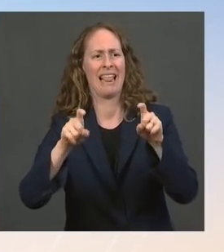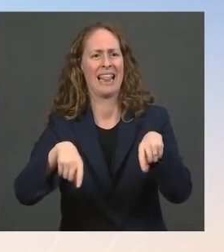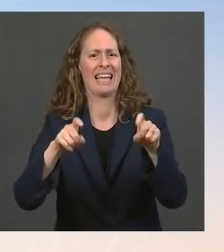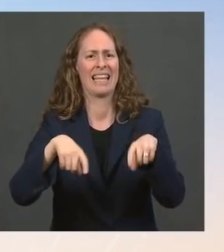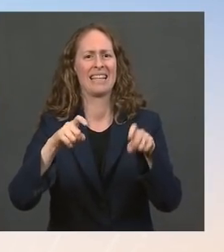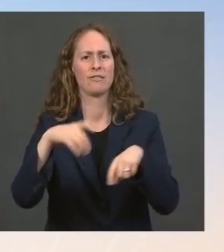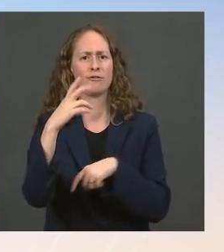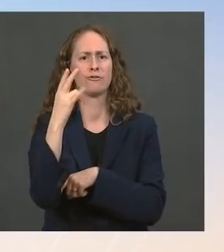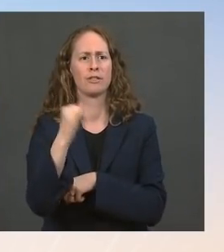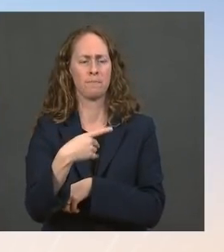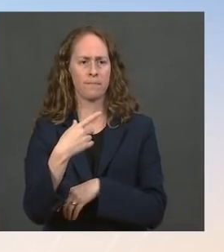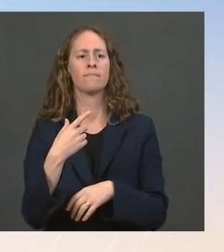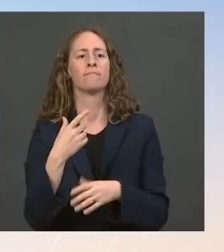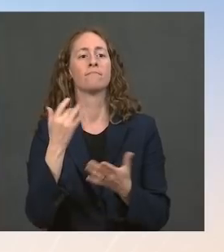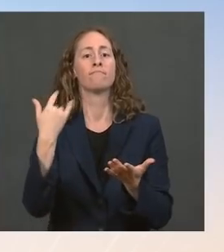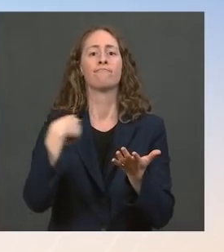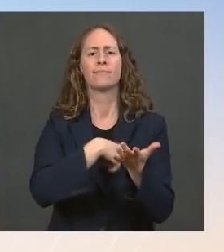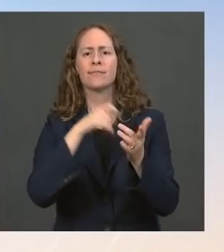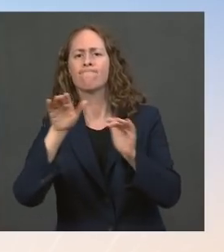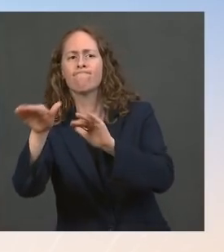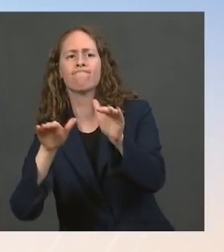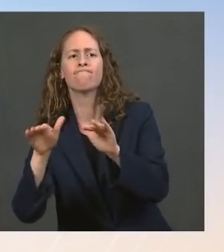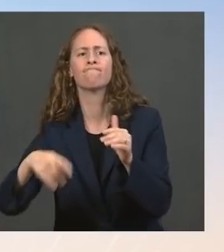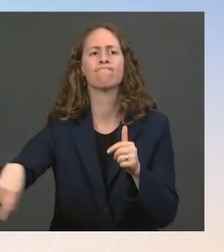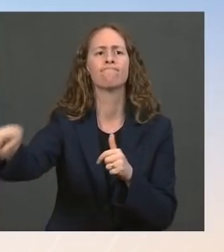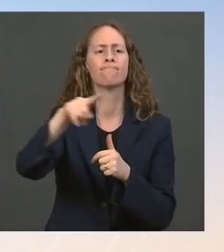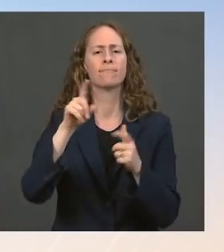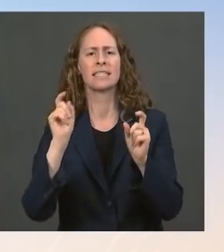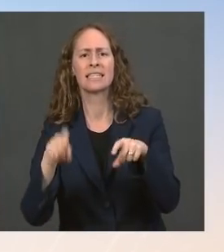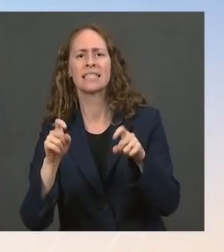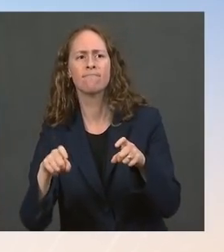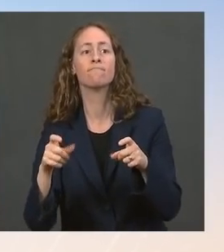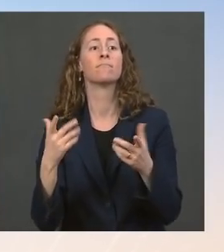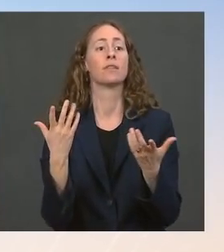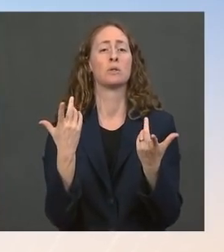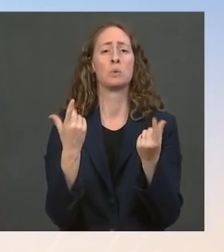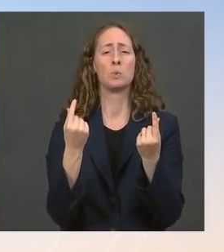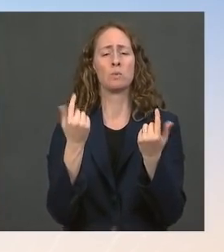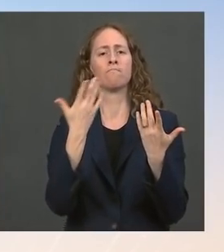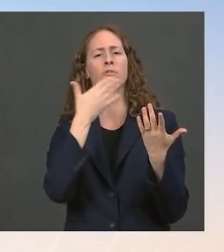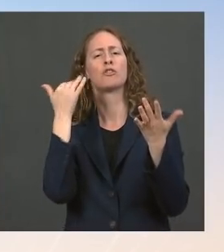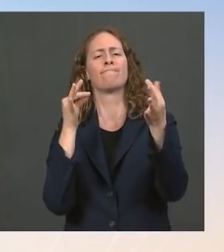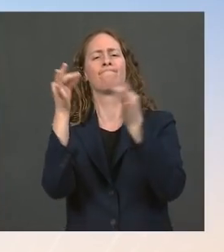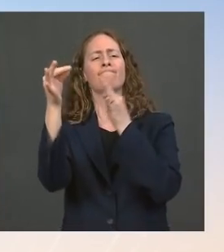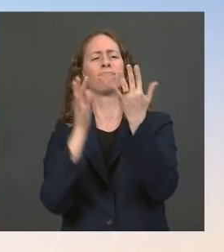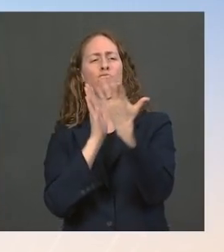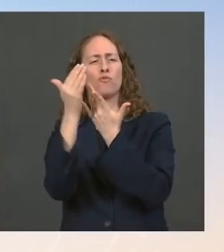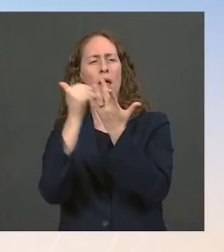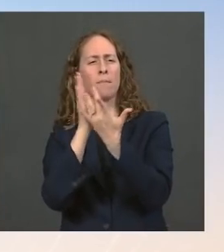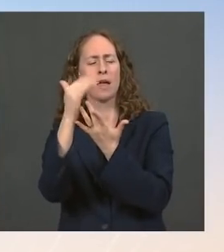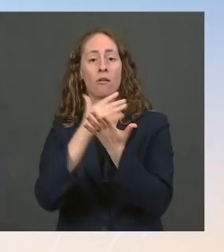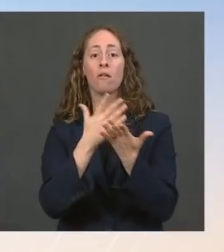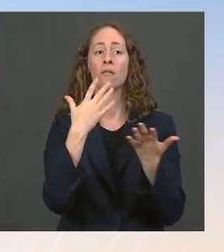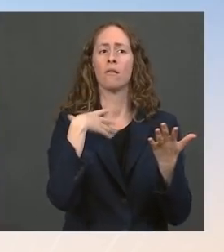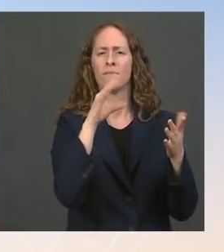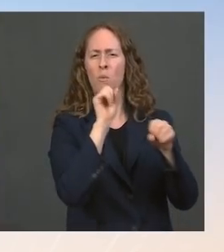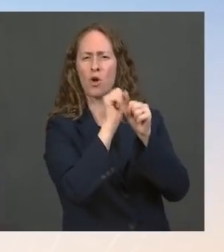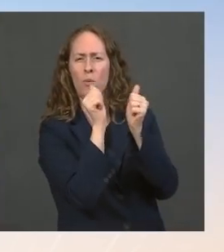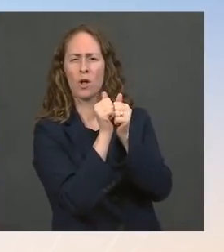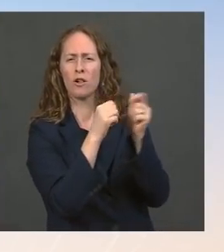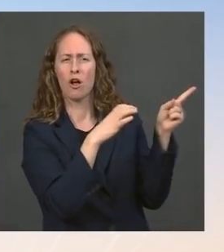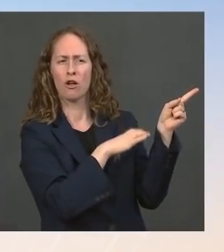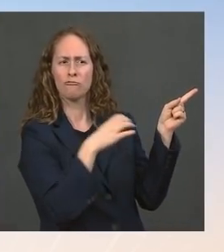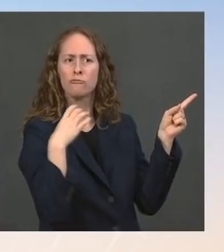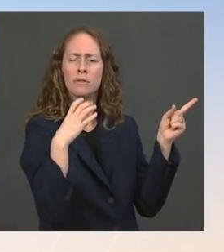workers and consumers, including providing greater transparency. We will continue to work with Congress to fund longer-term solutions, something we've been